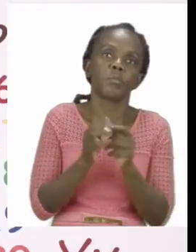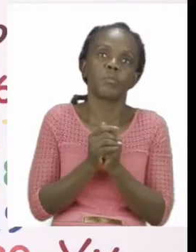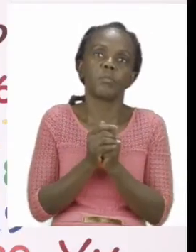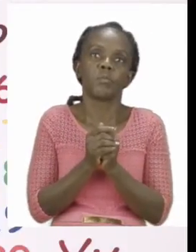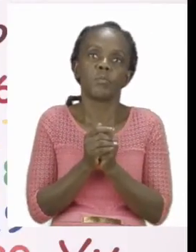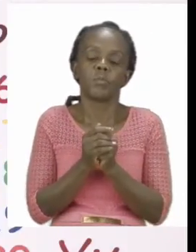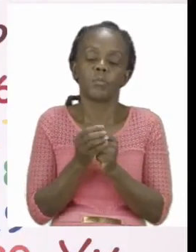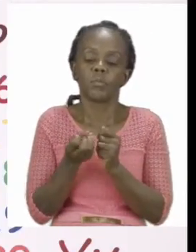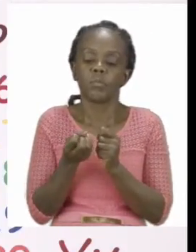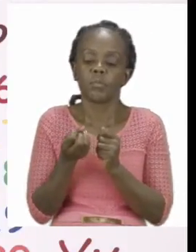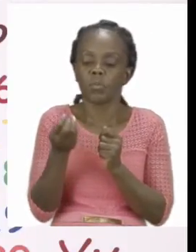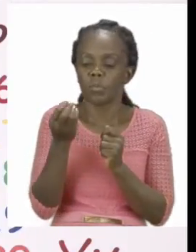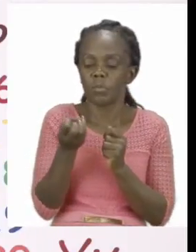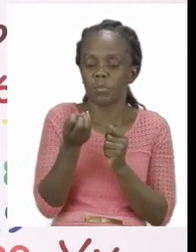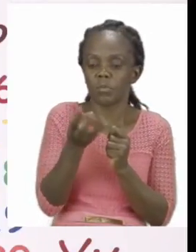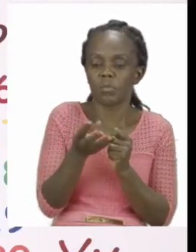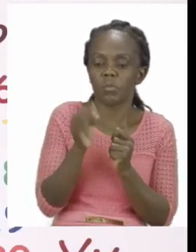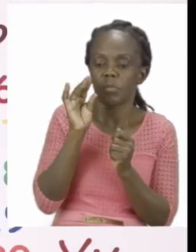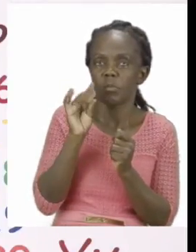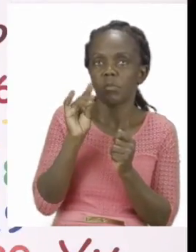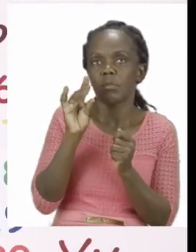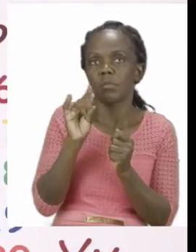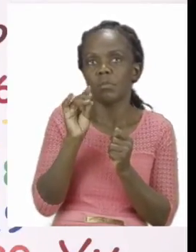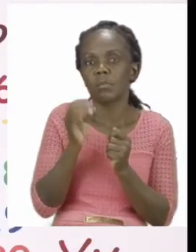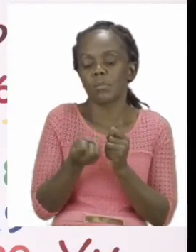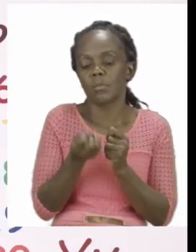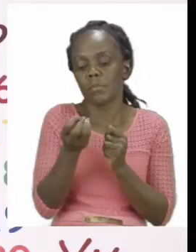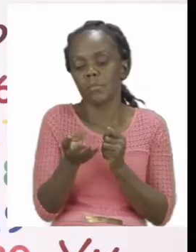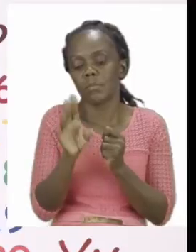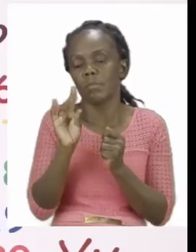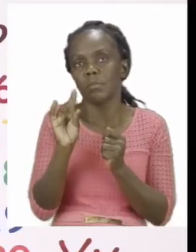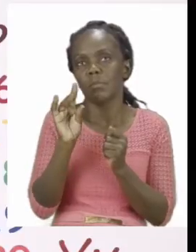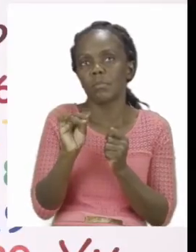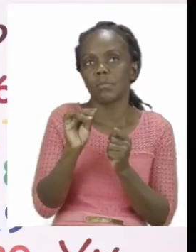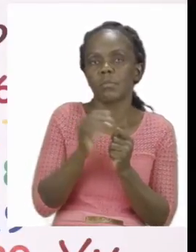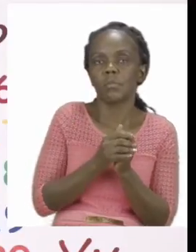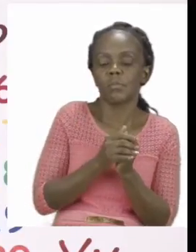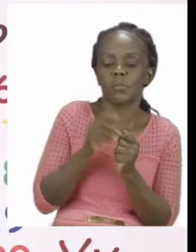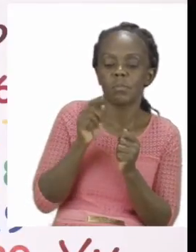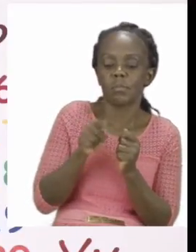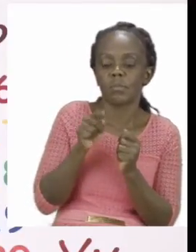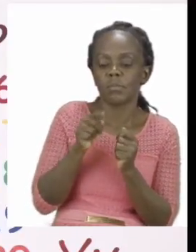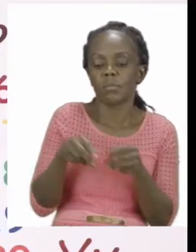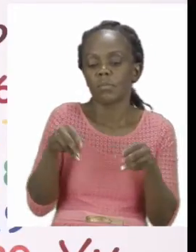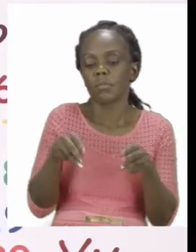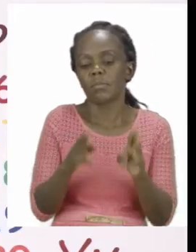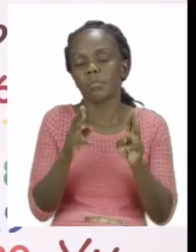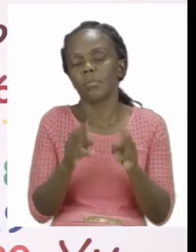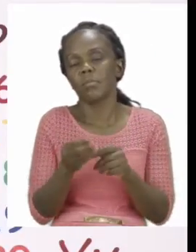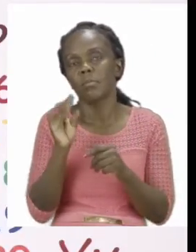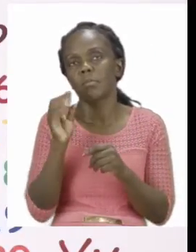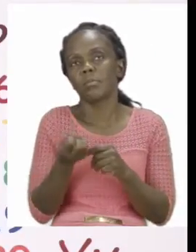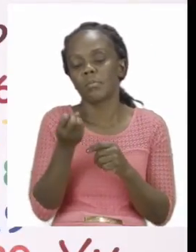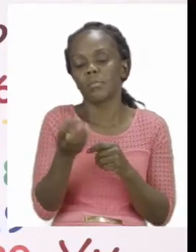feed the pet, feed the pet, feed the pet. This is the way